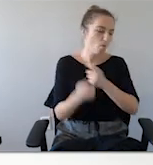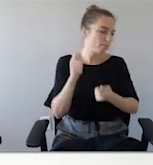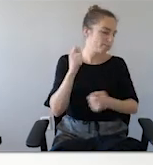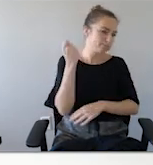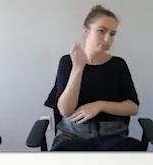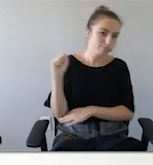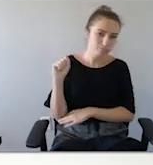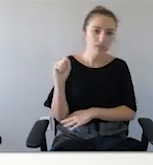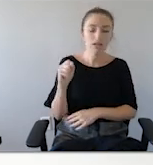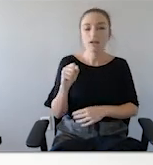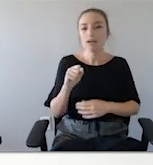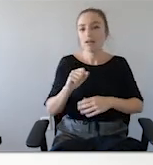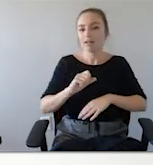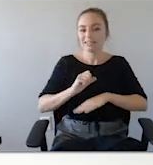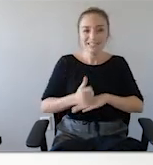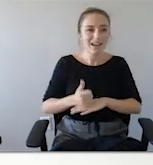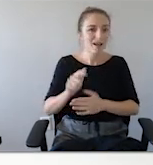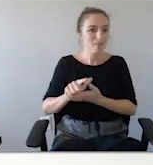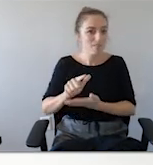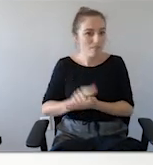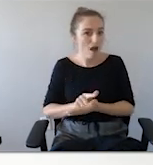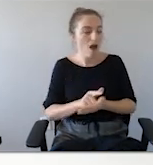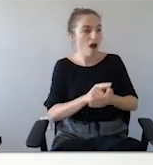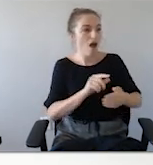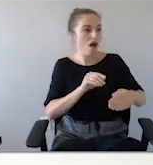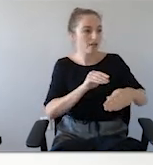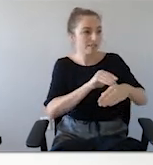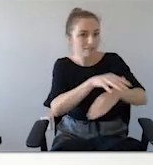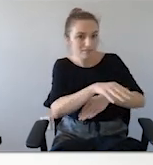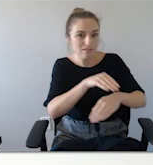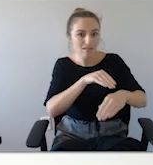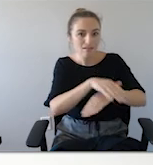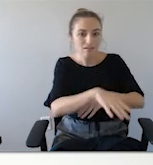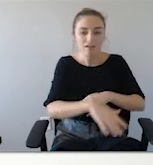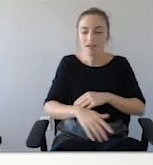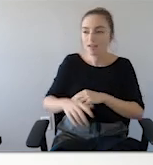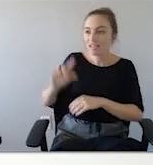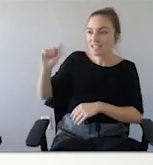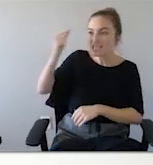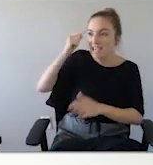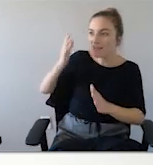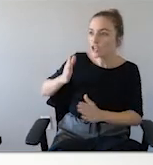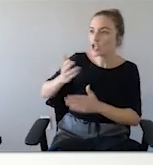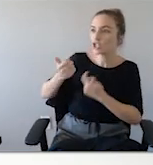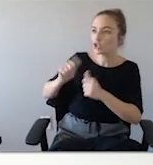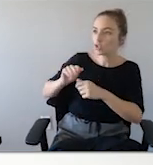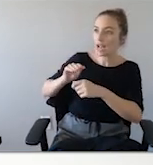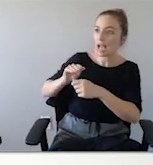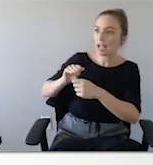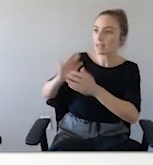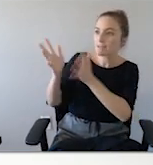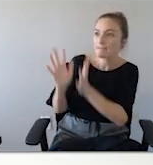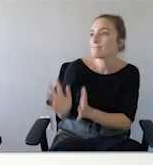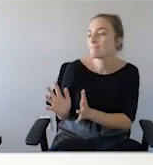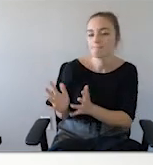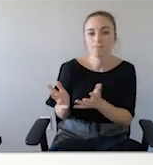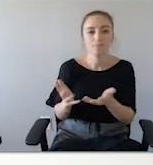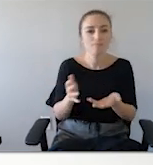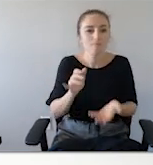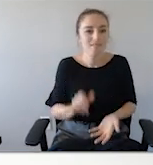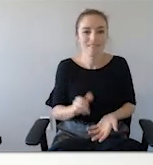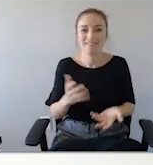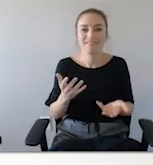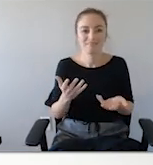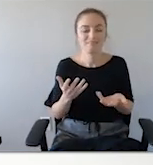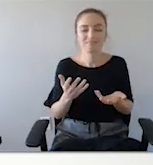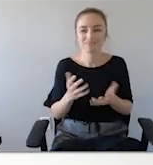last night, influence the governor and those other people that were up on the stage. And your school district, your school board, you know, your school